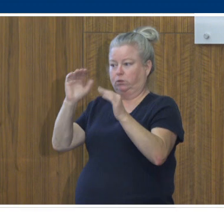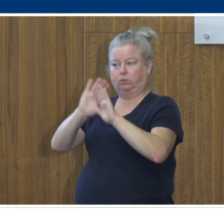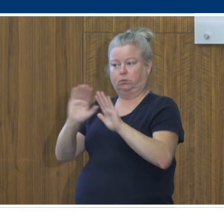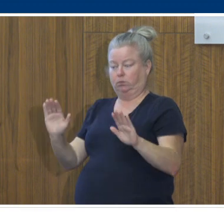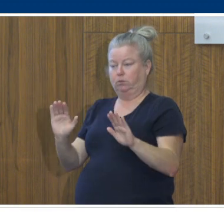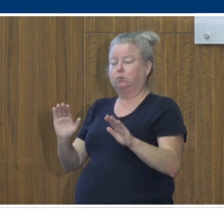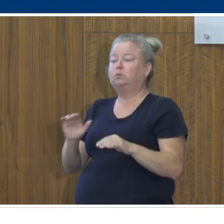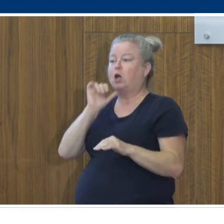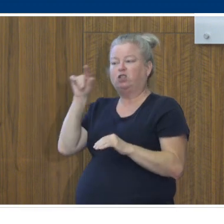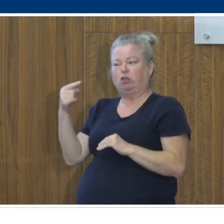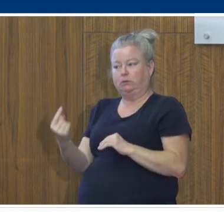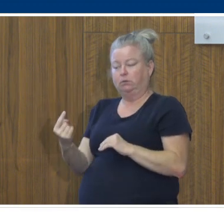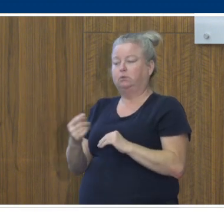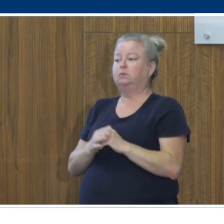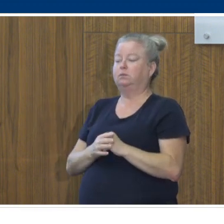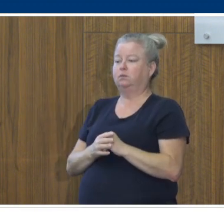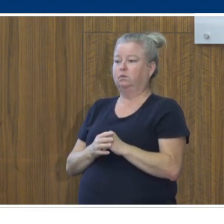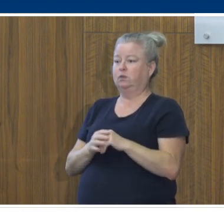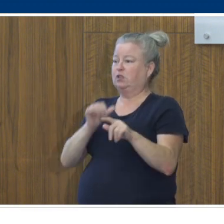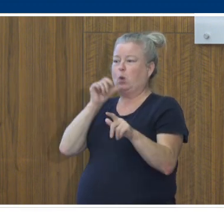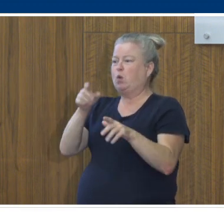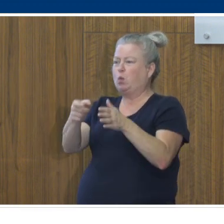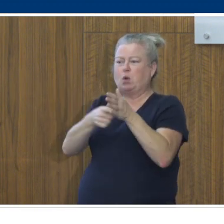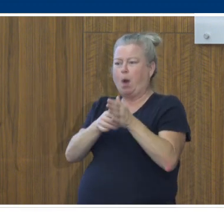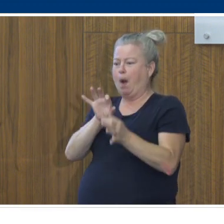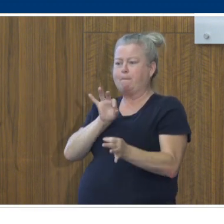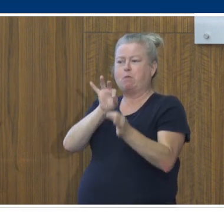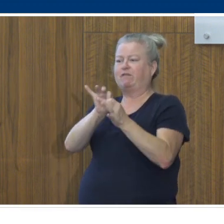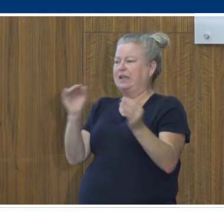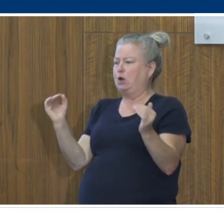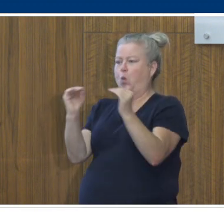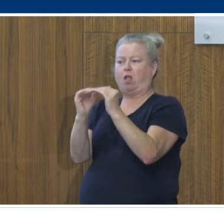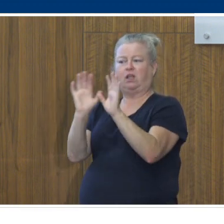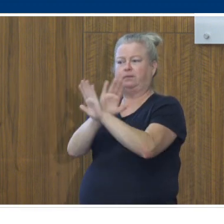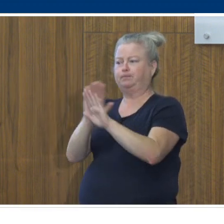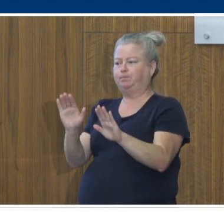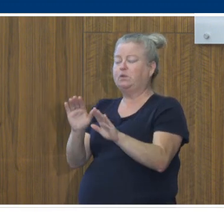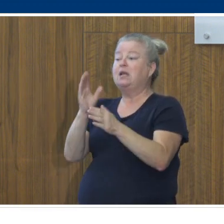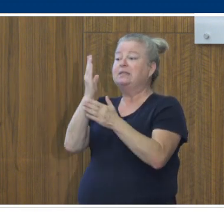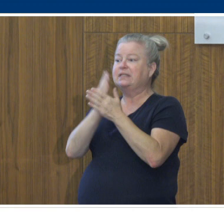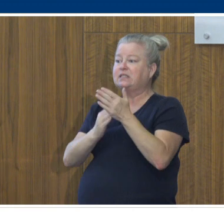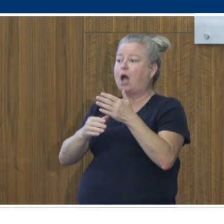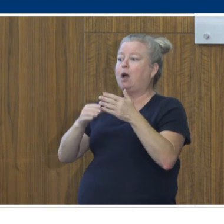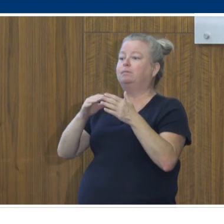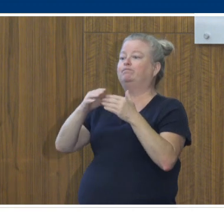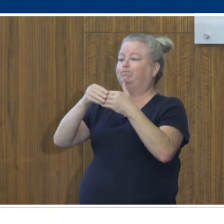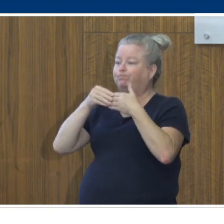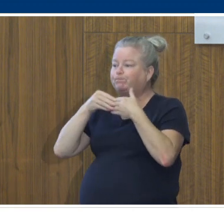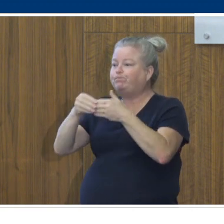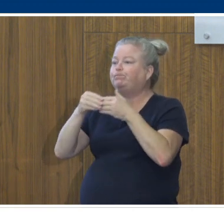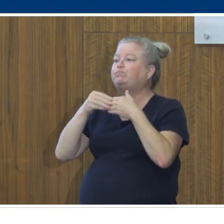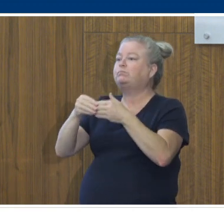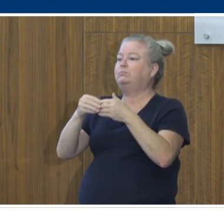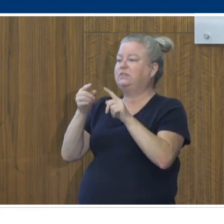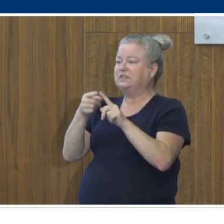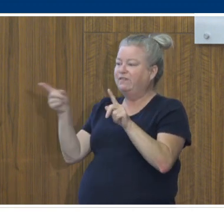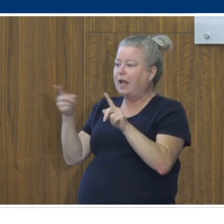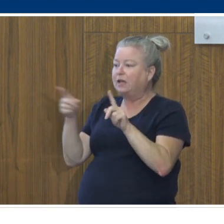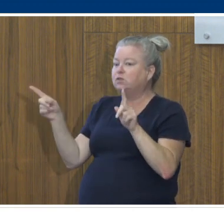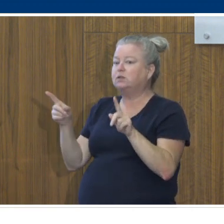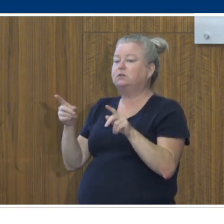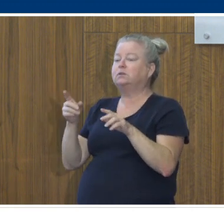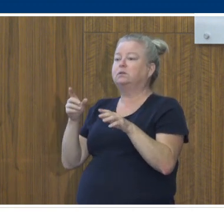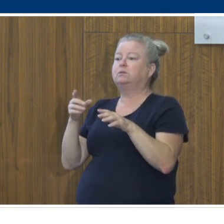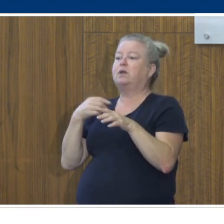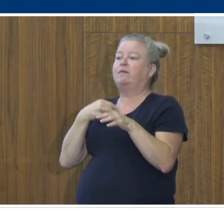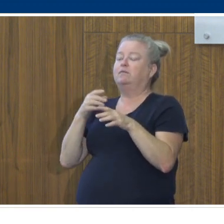electoral districts do not require perfect equality. Some deviation is acceptable so long as it serves a valid governmental